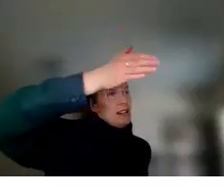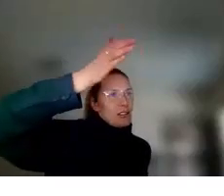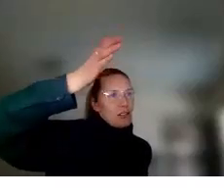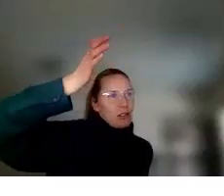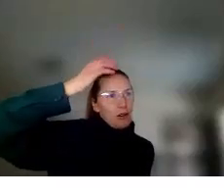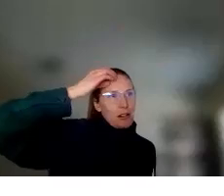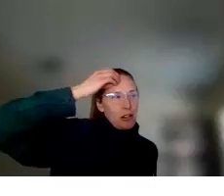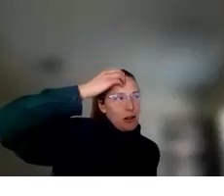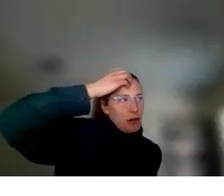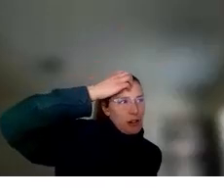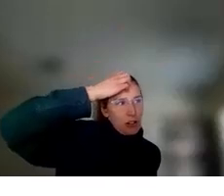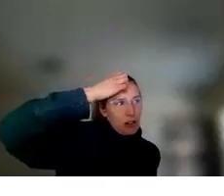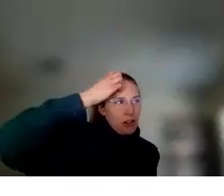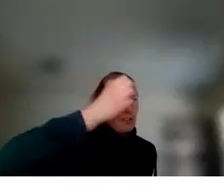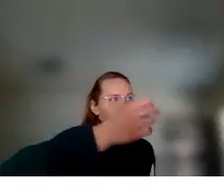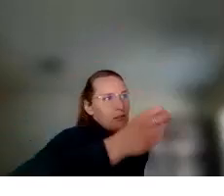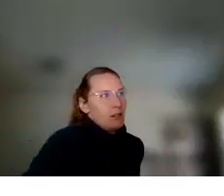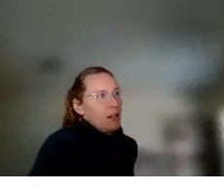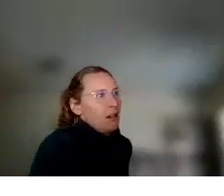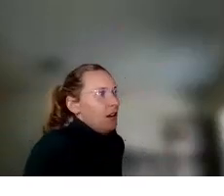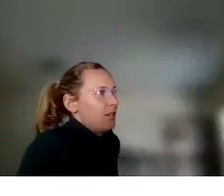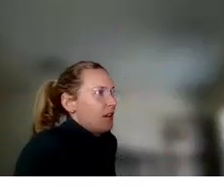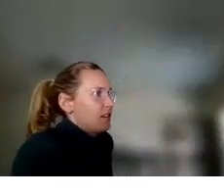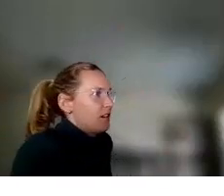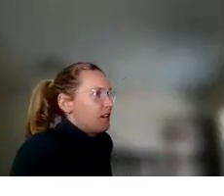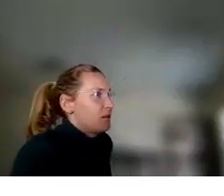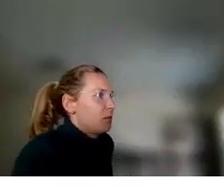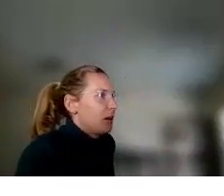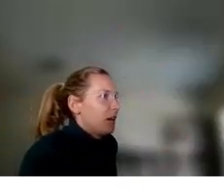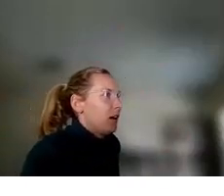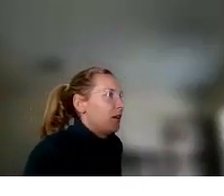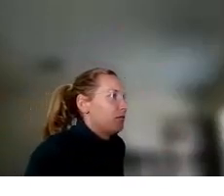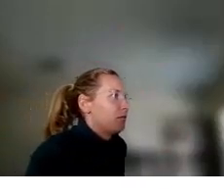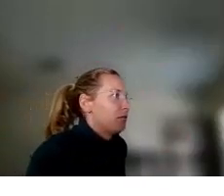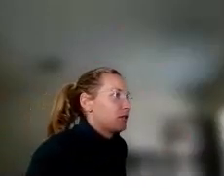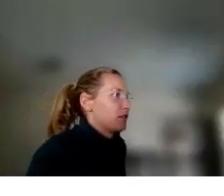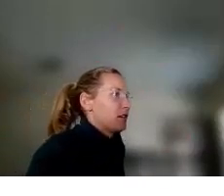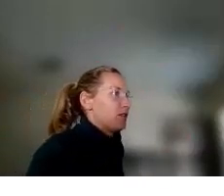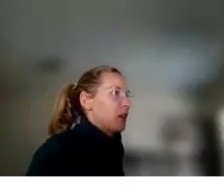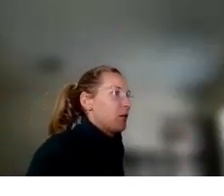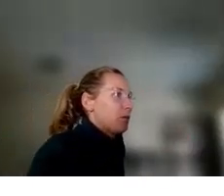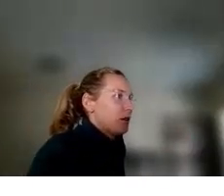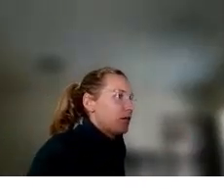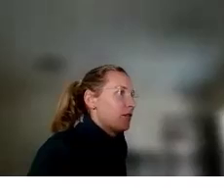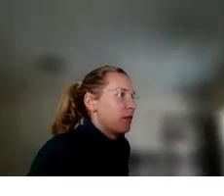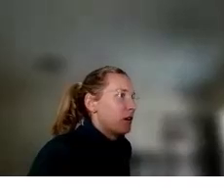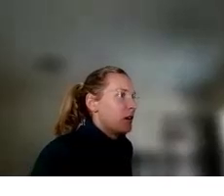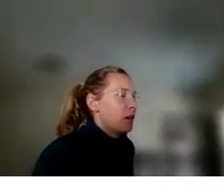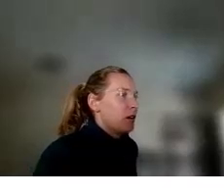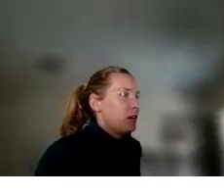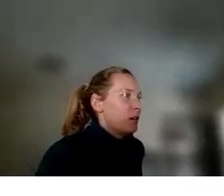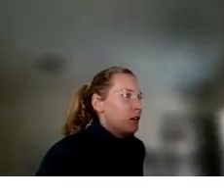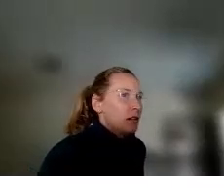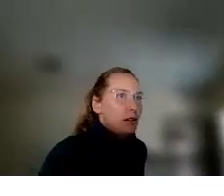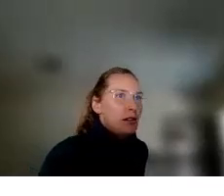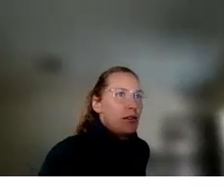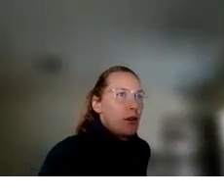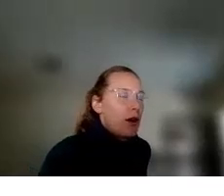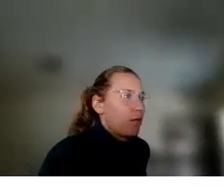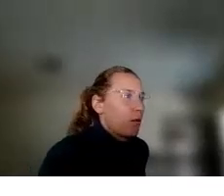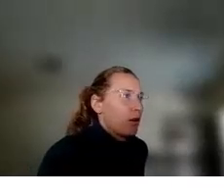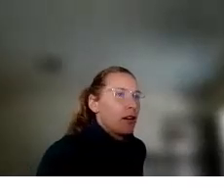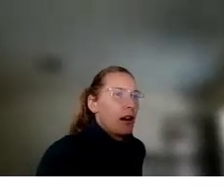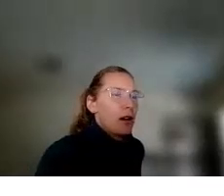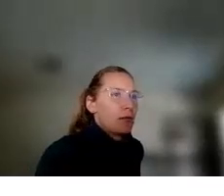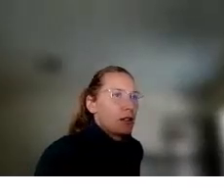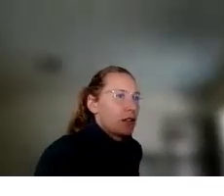If that answers your question, I'm not sure if that does, but feel free to follow up if